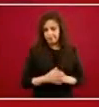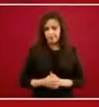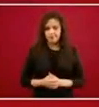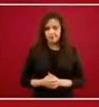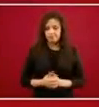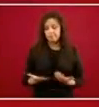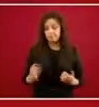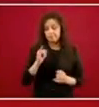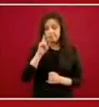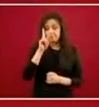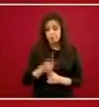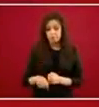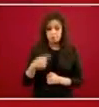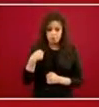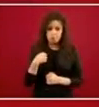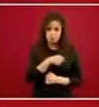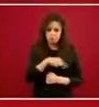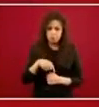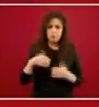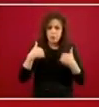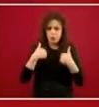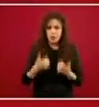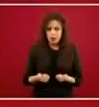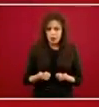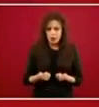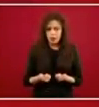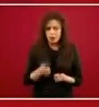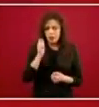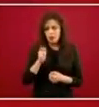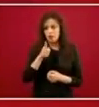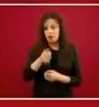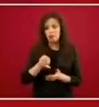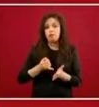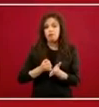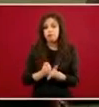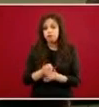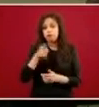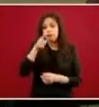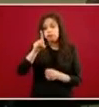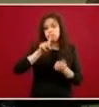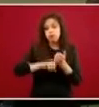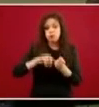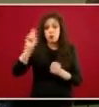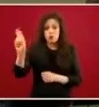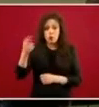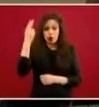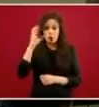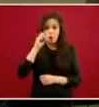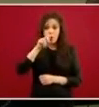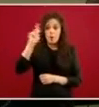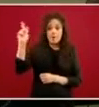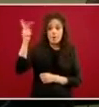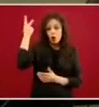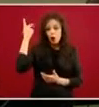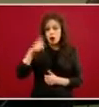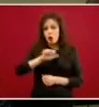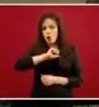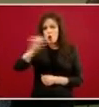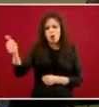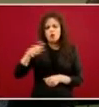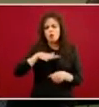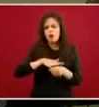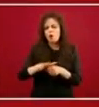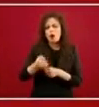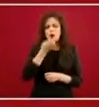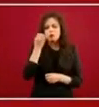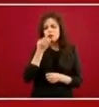responsibility of the academic institutions that are training them. So it is perfectly understandable that